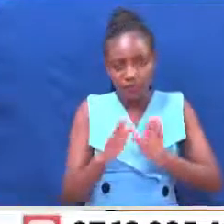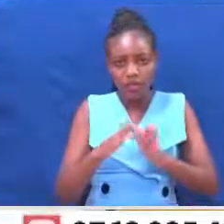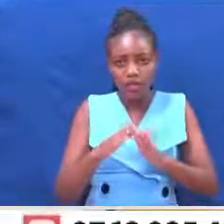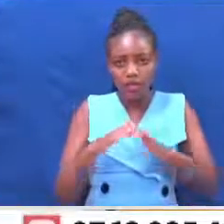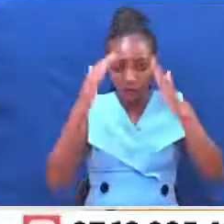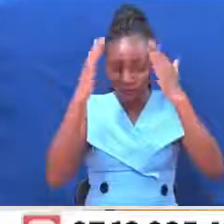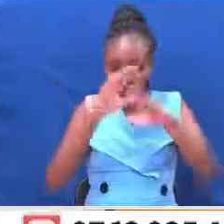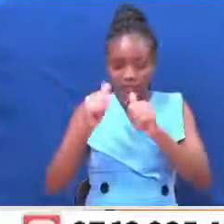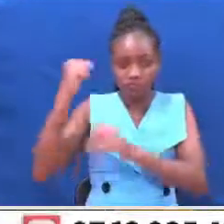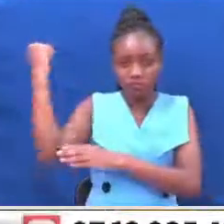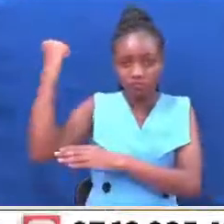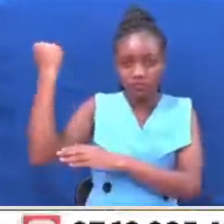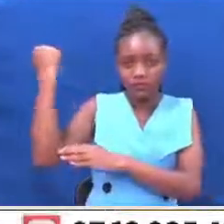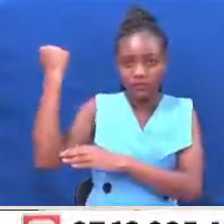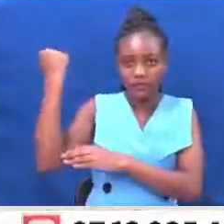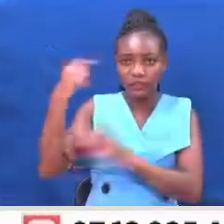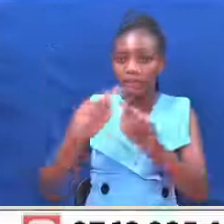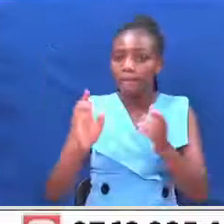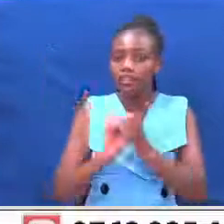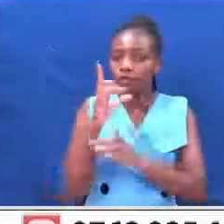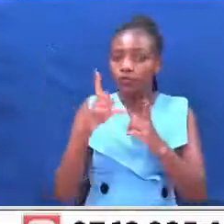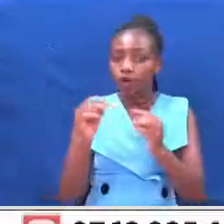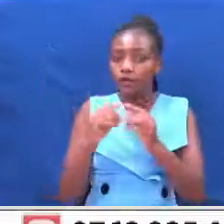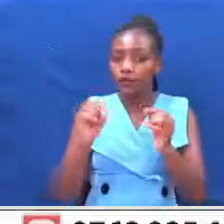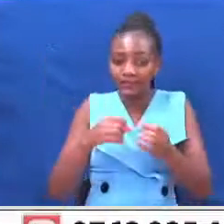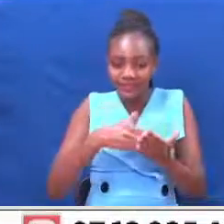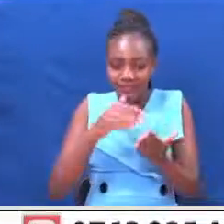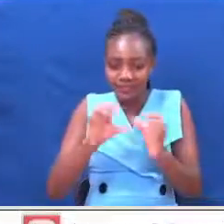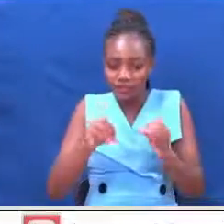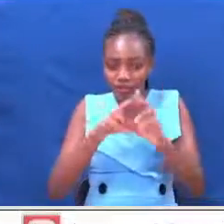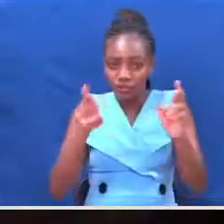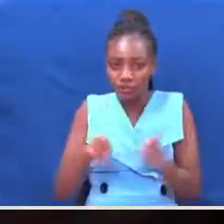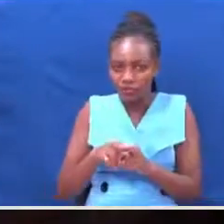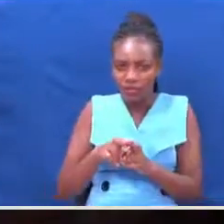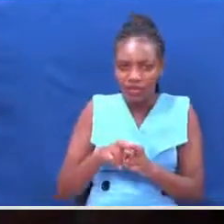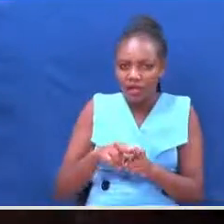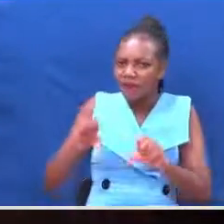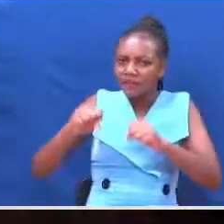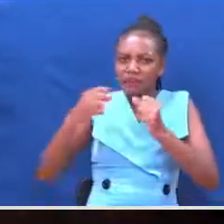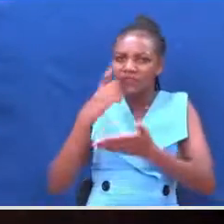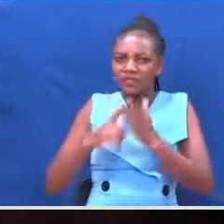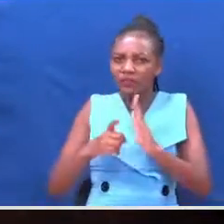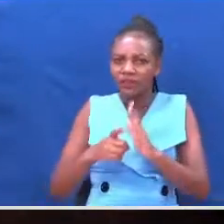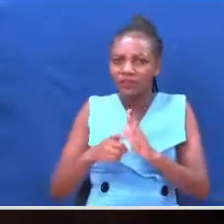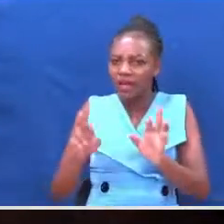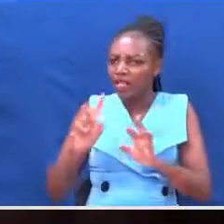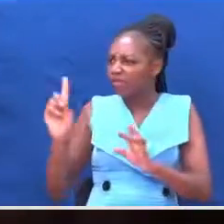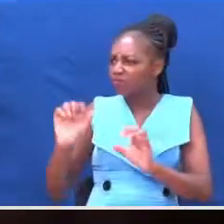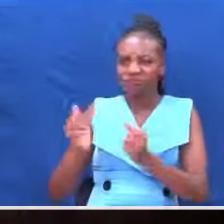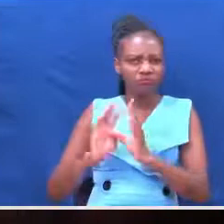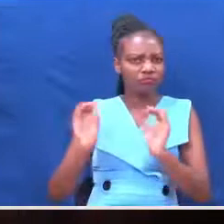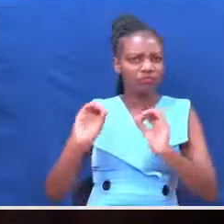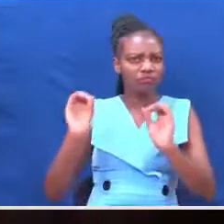attack political opponents. But through a statement to newsrooms, Kinoti denied revisiting the